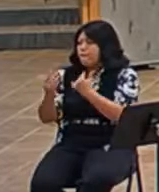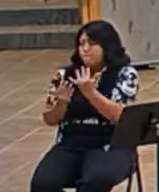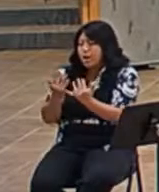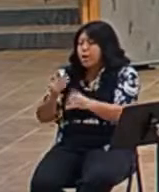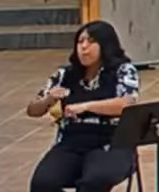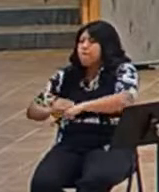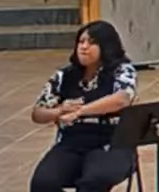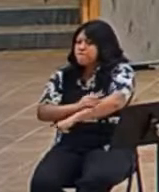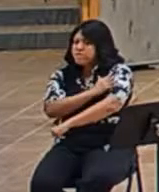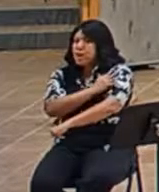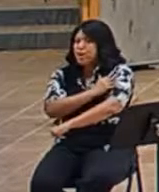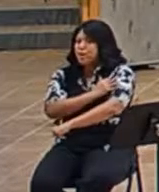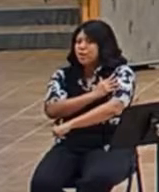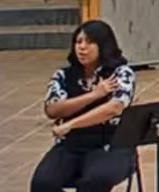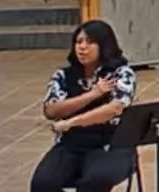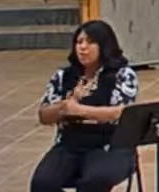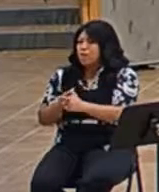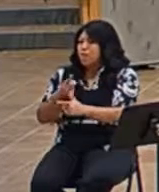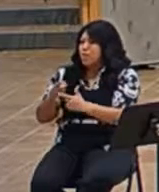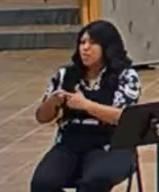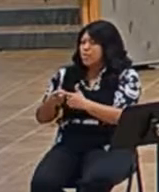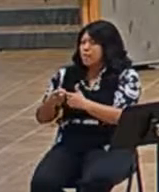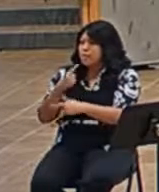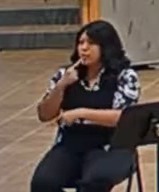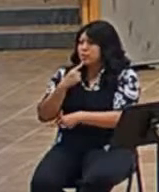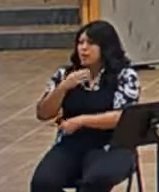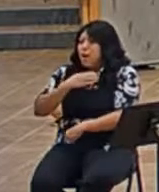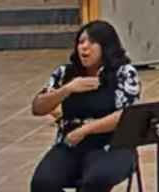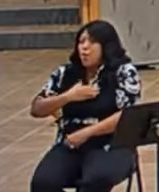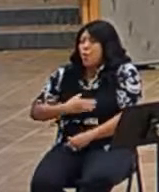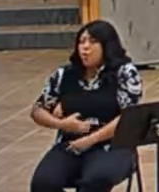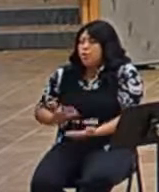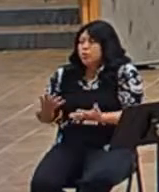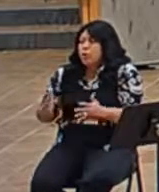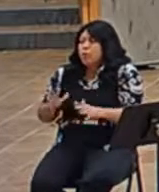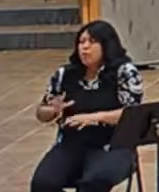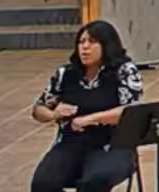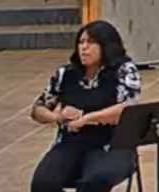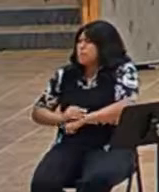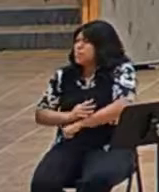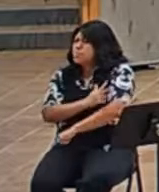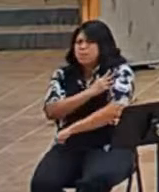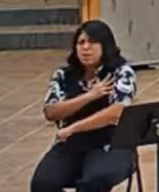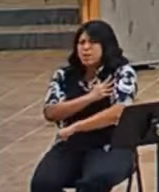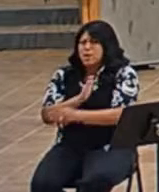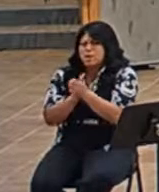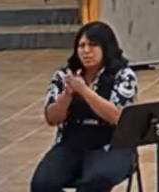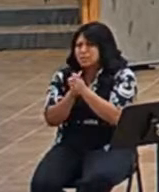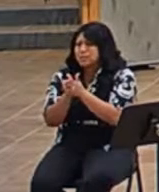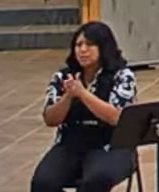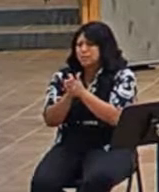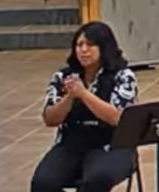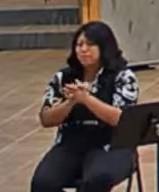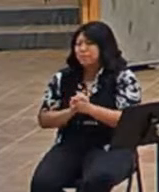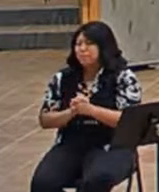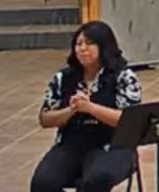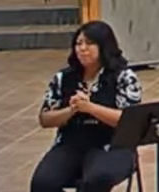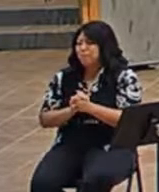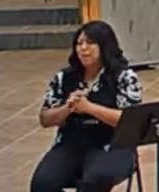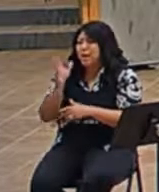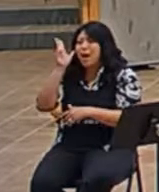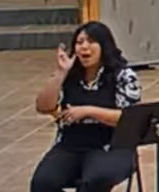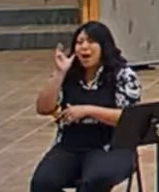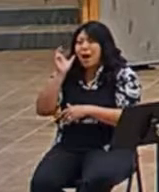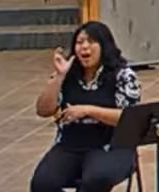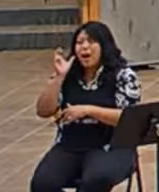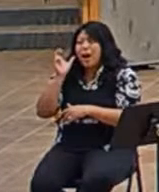fire. And he finishes with, I wish already was ablaze, right? And I've